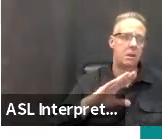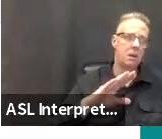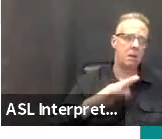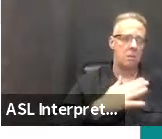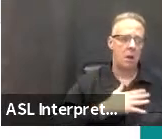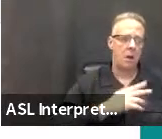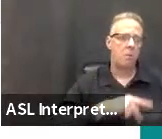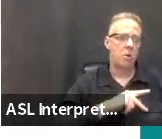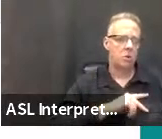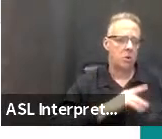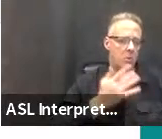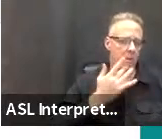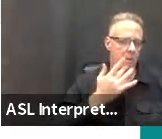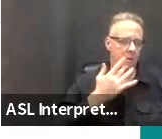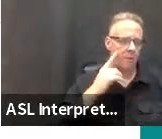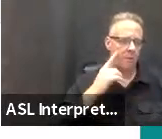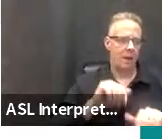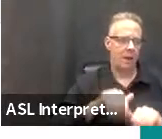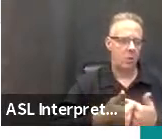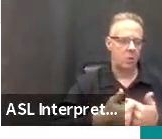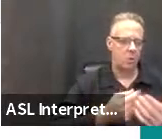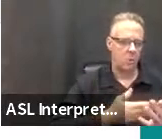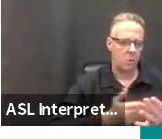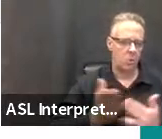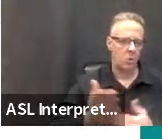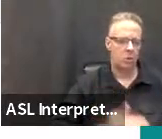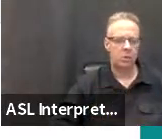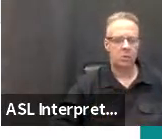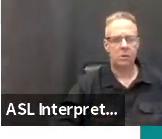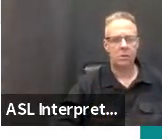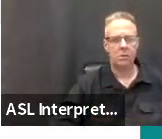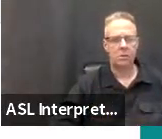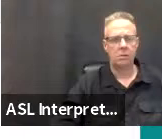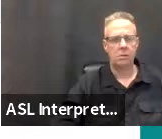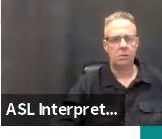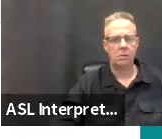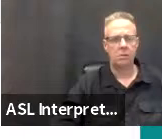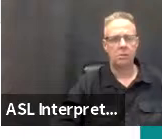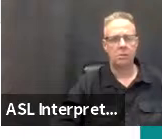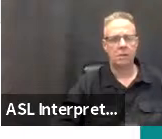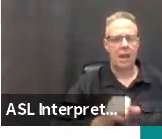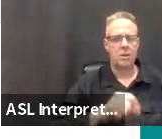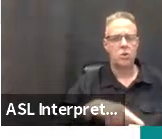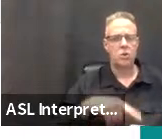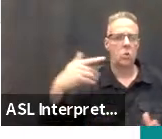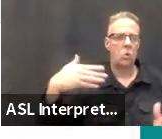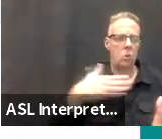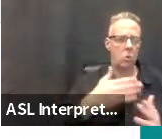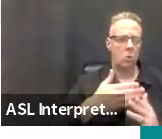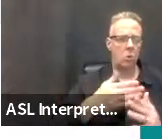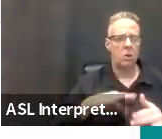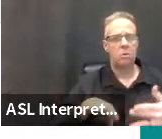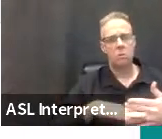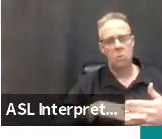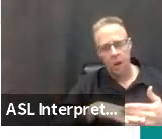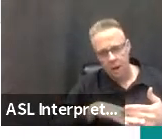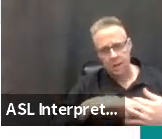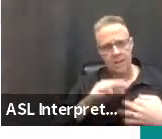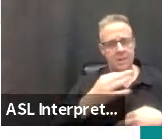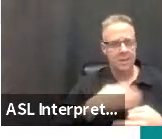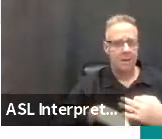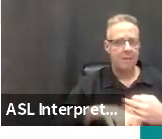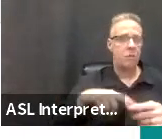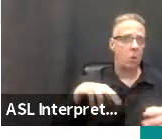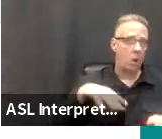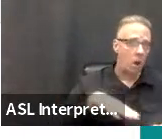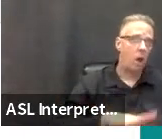preference for getting through those and just the ability to take a break partway through instead of having to, you know, go all the way up it or down